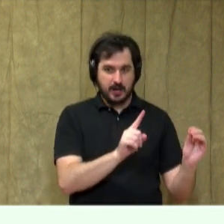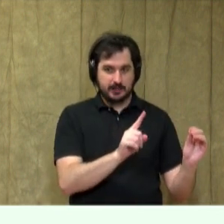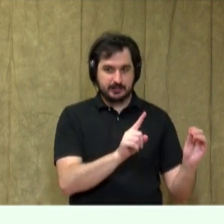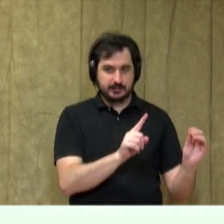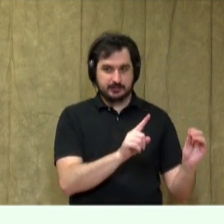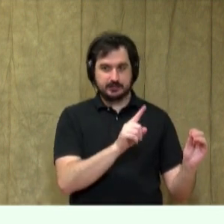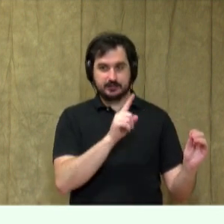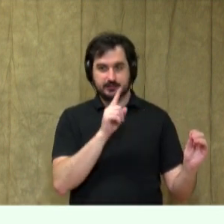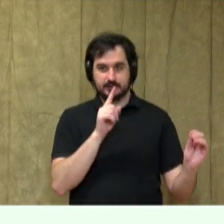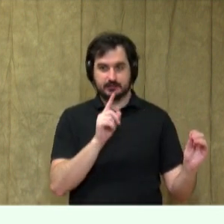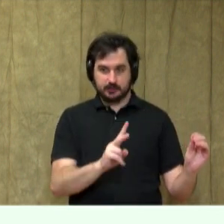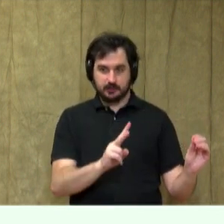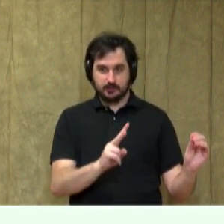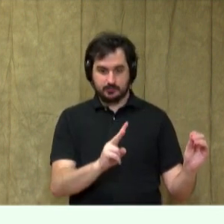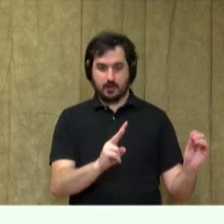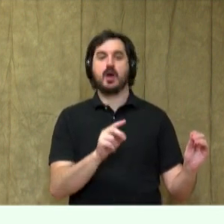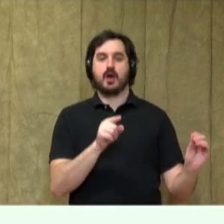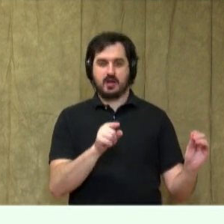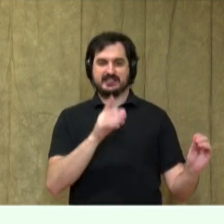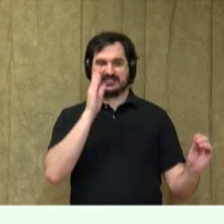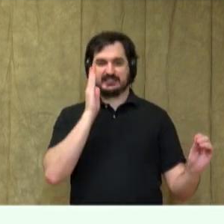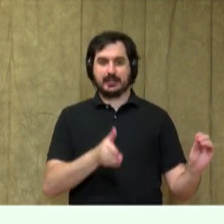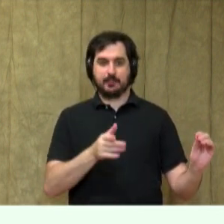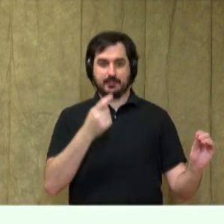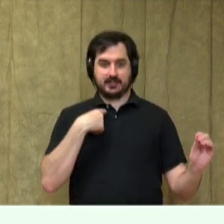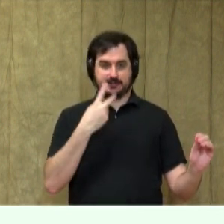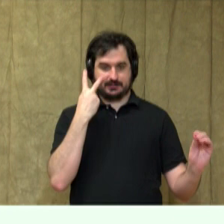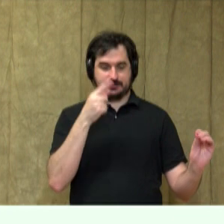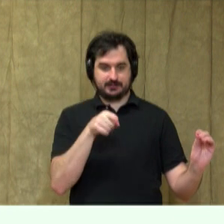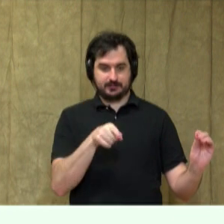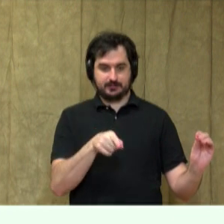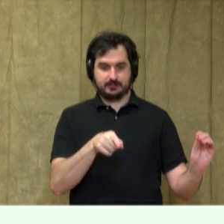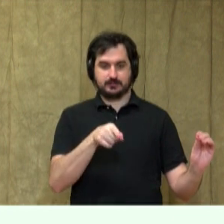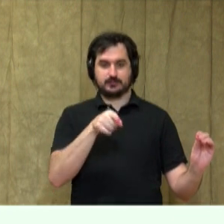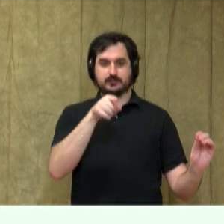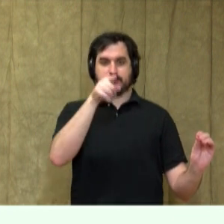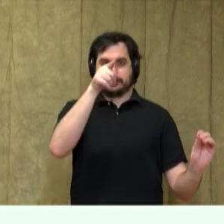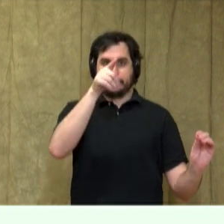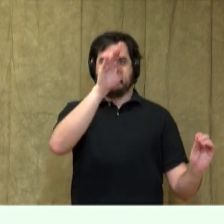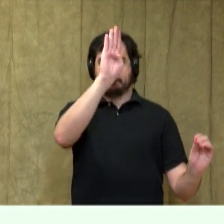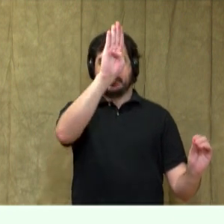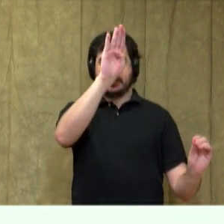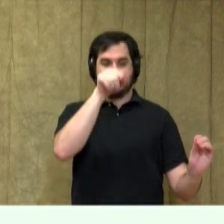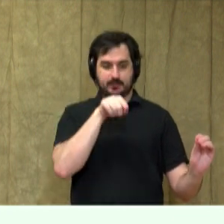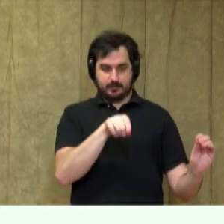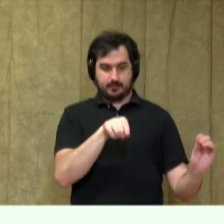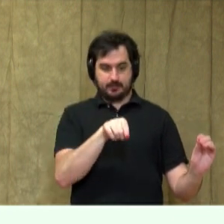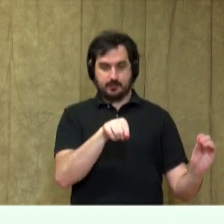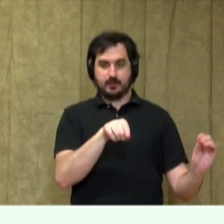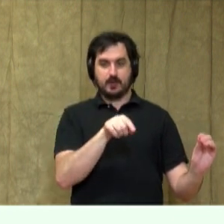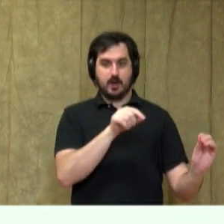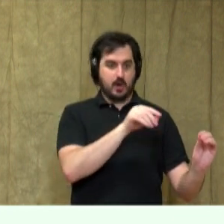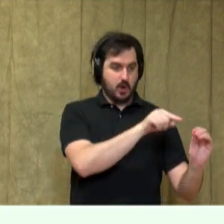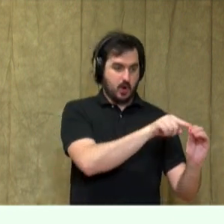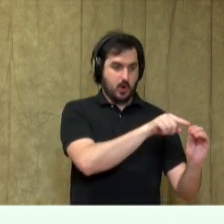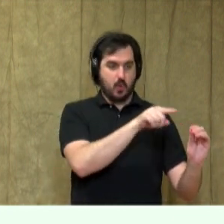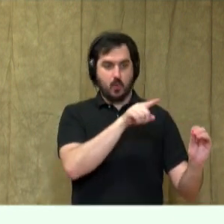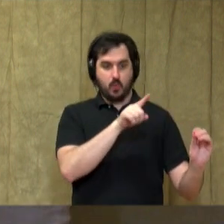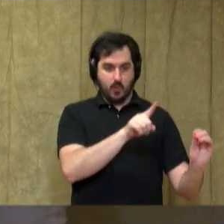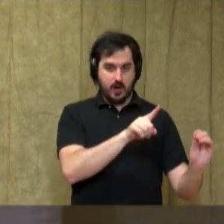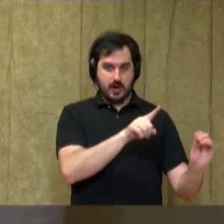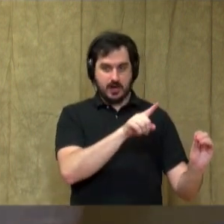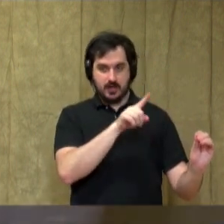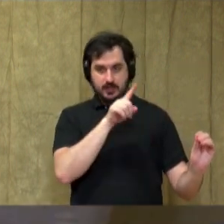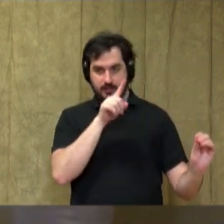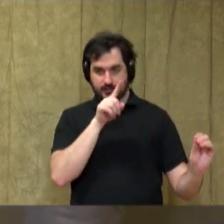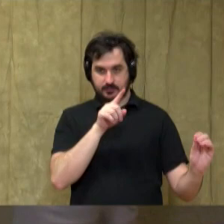I'm stopping here is because I see that B is lined up right there. I'm going to move over on the